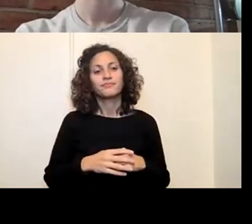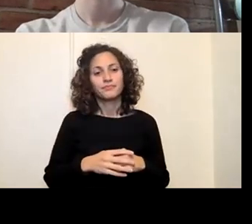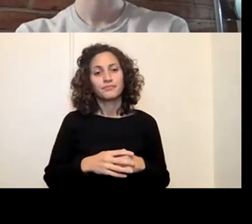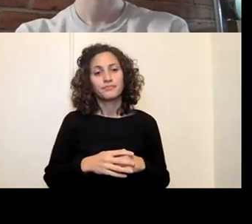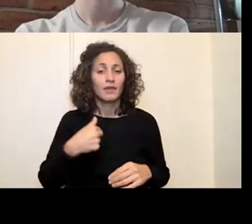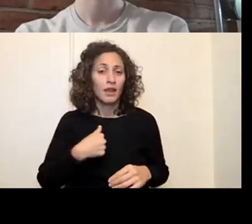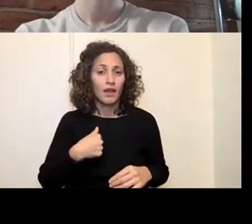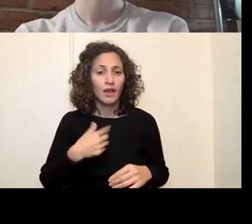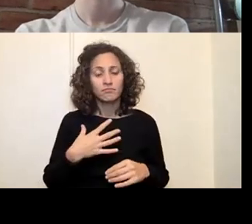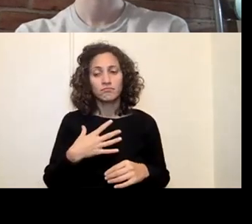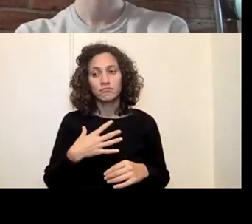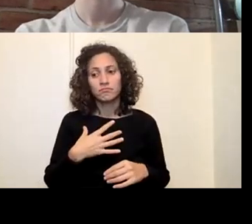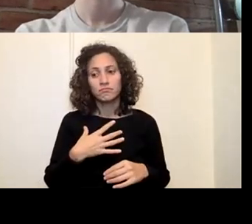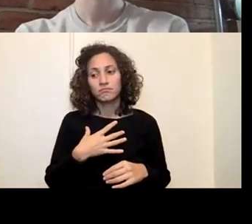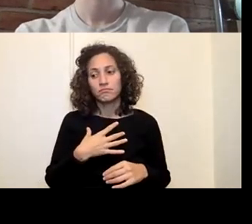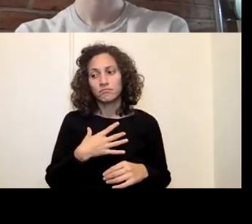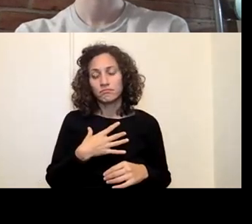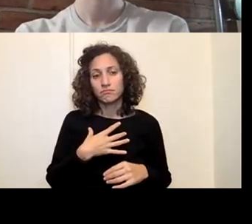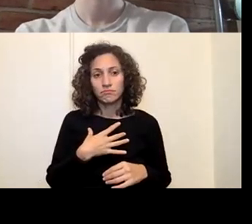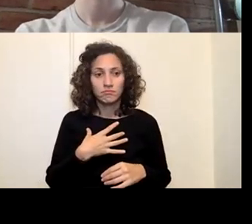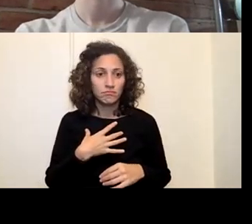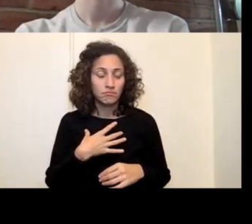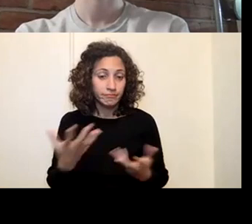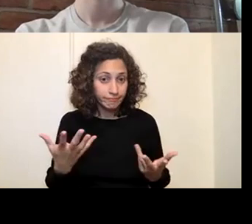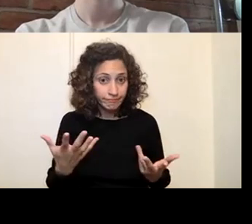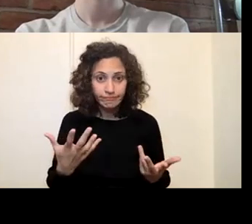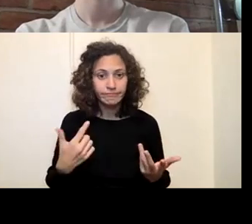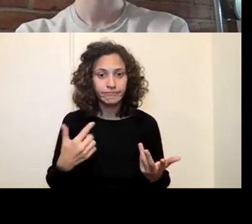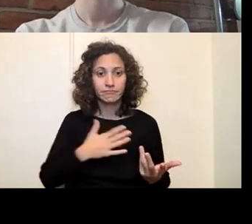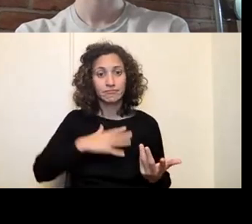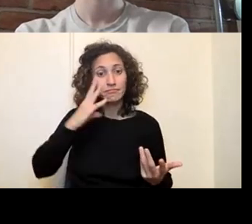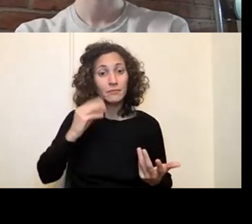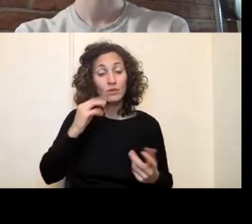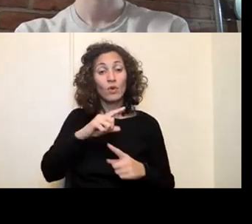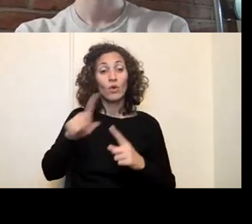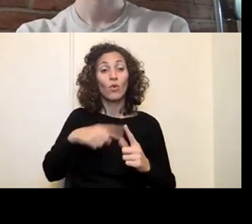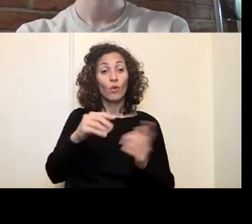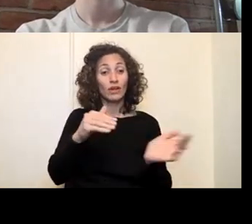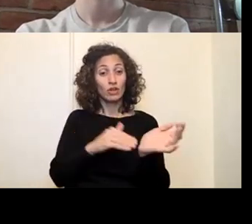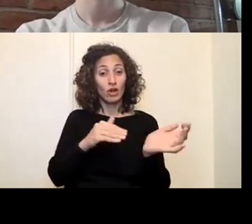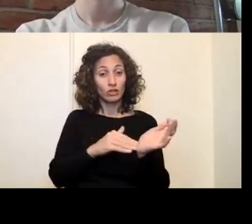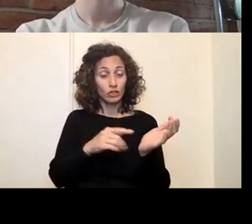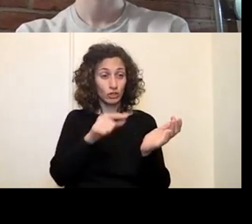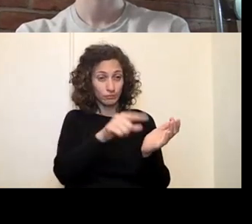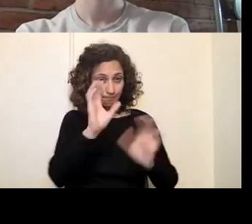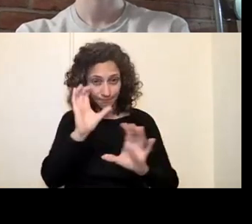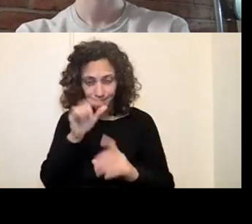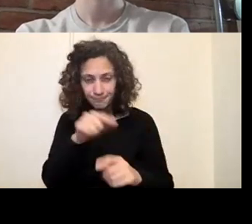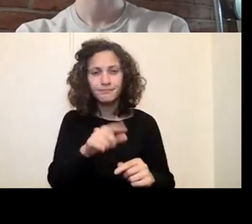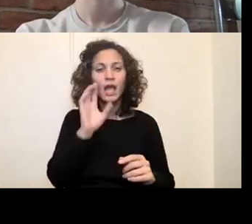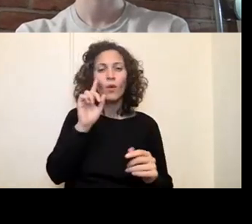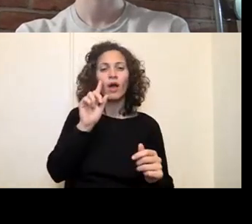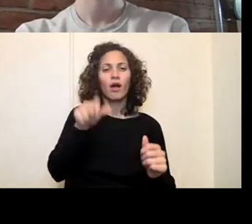am, as far as selecting doctors, I look at when they graduated from medical school, because I have found